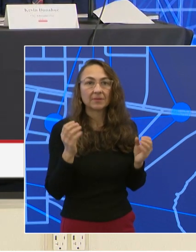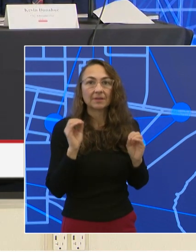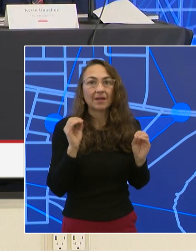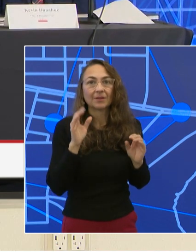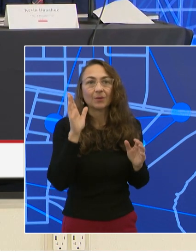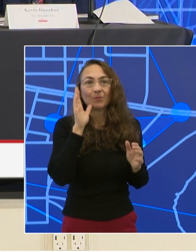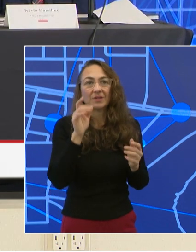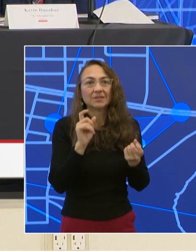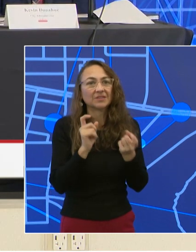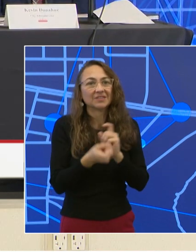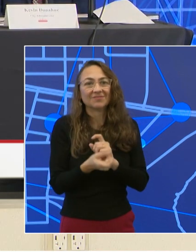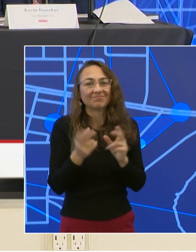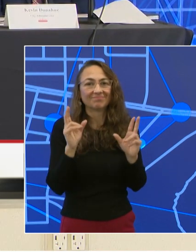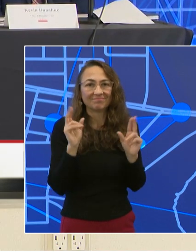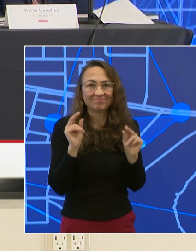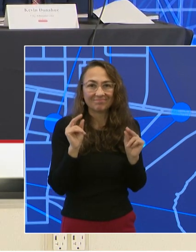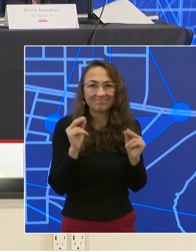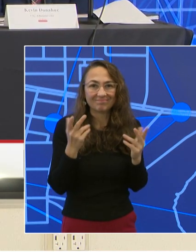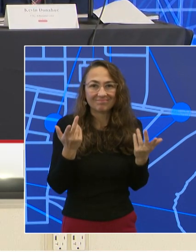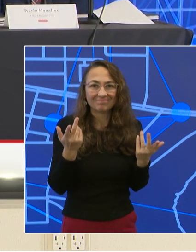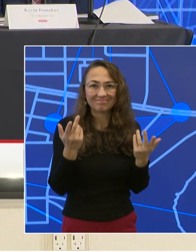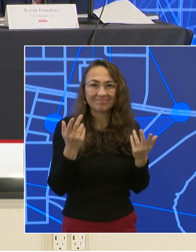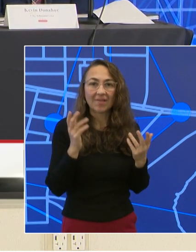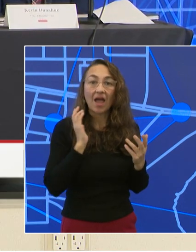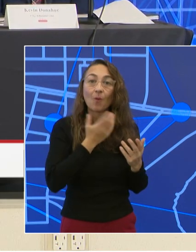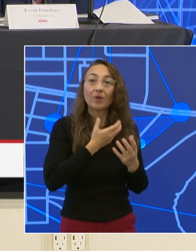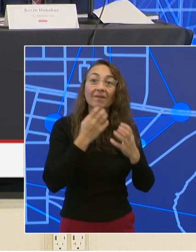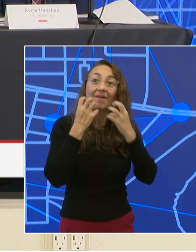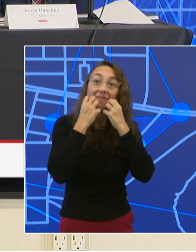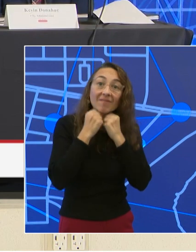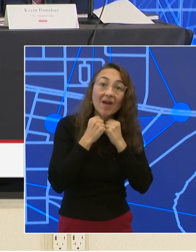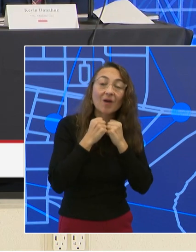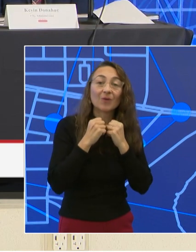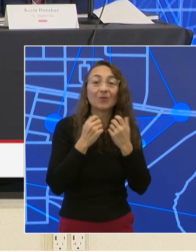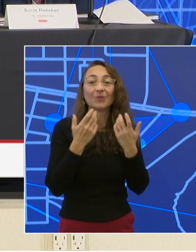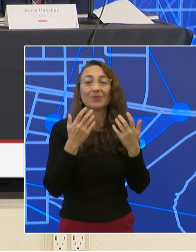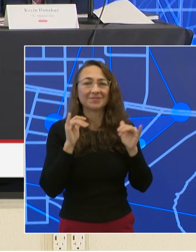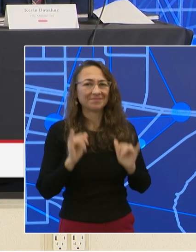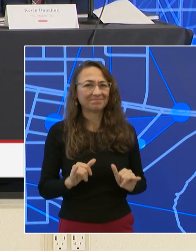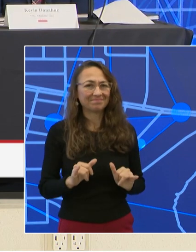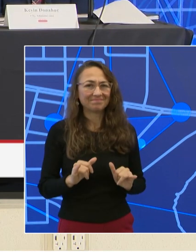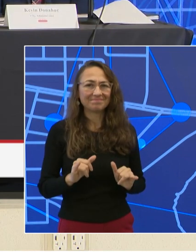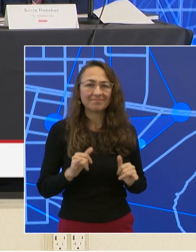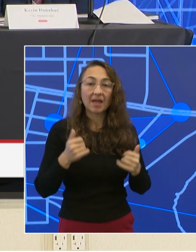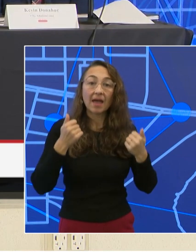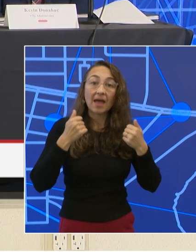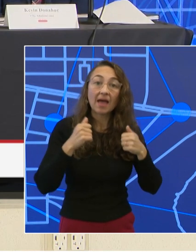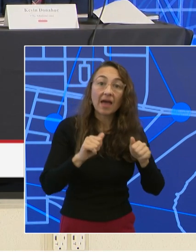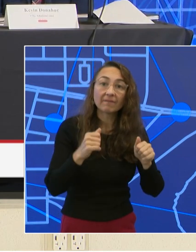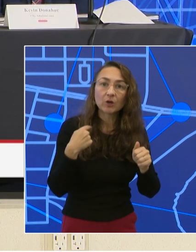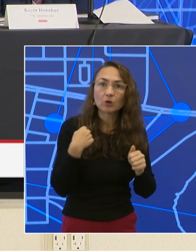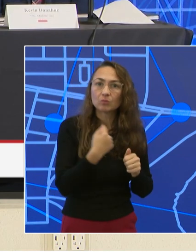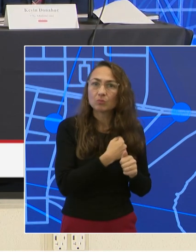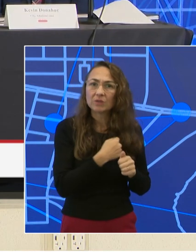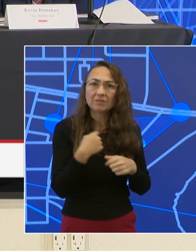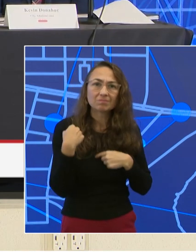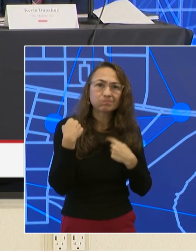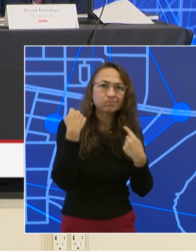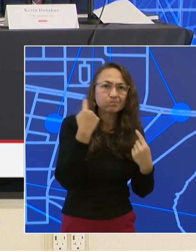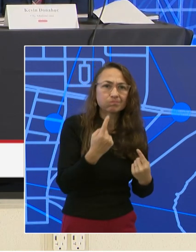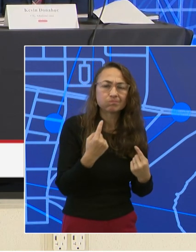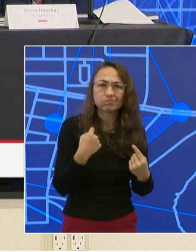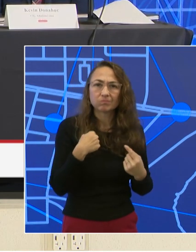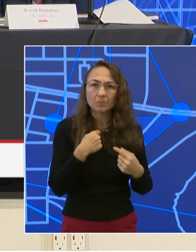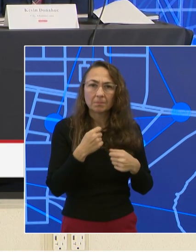our values and the efforts that we have to support all of our residents, to encourage all of